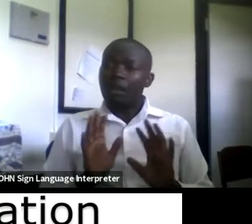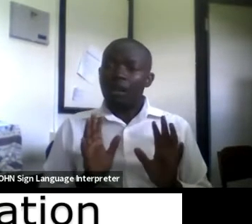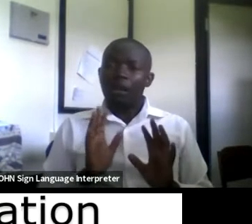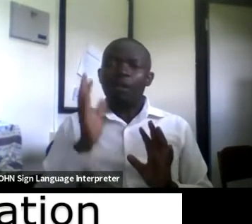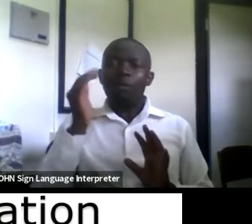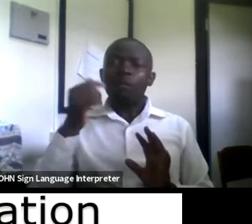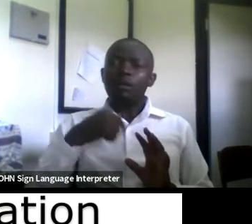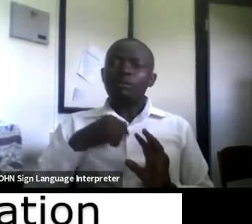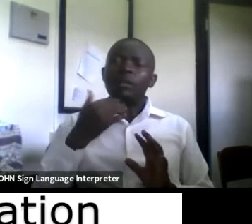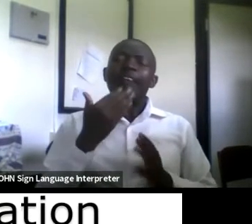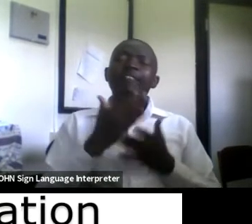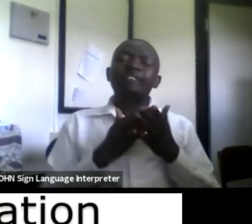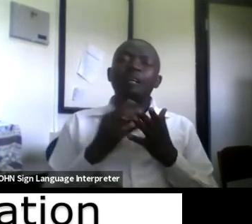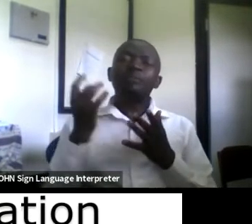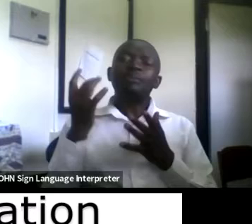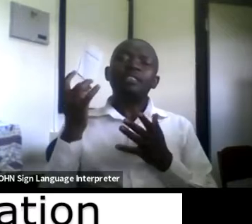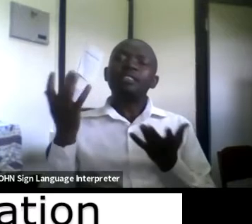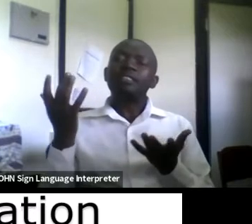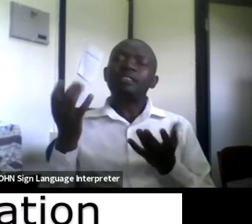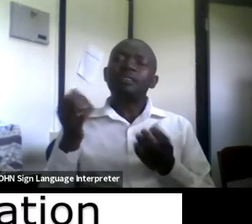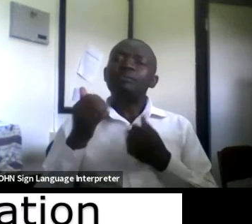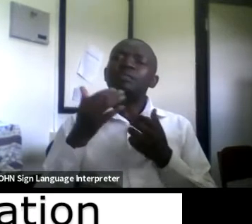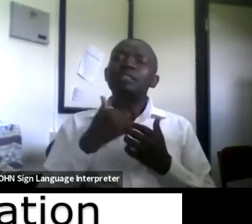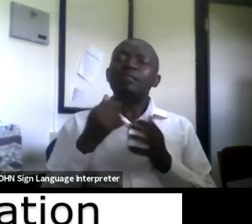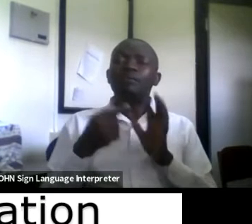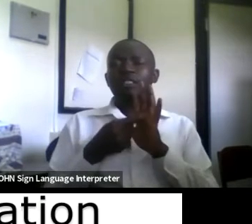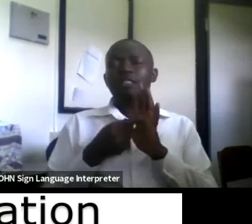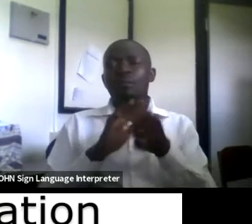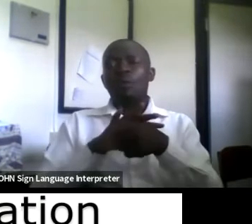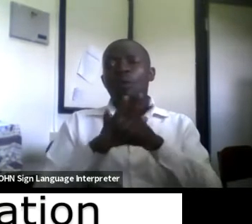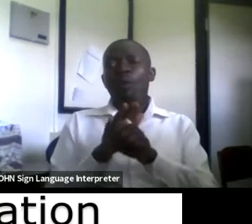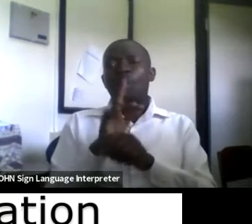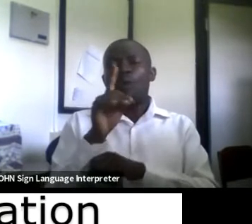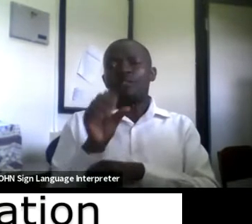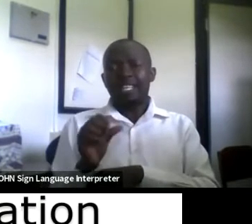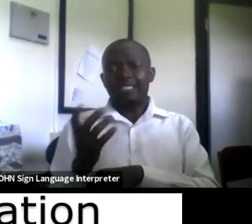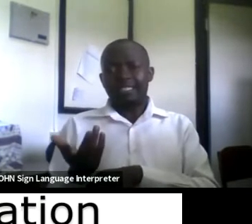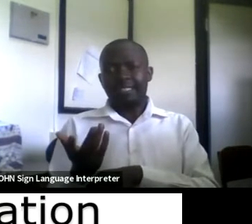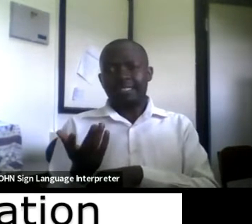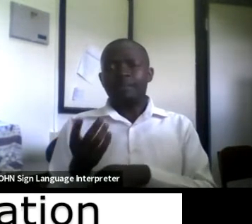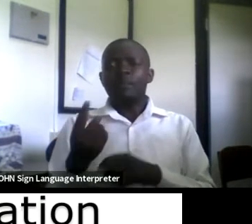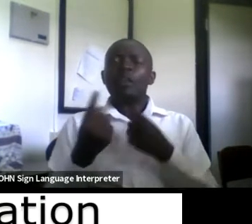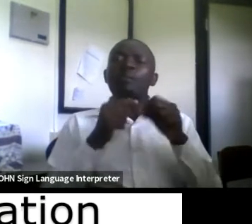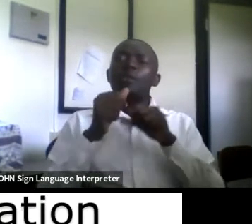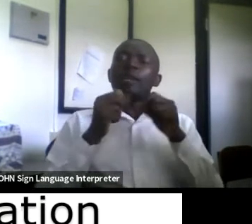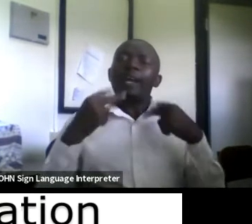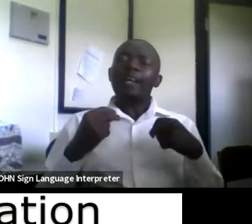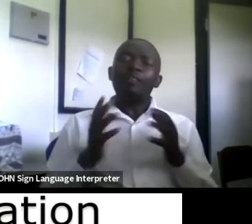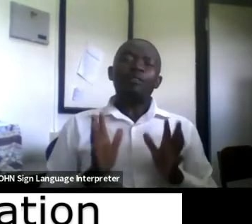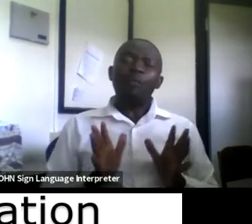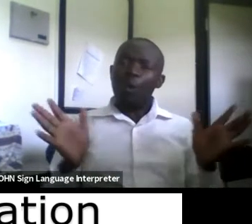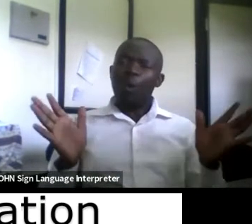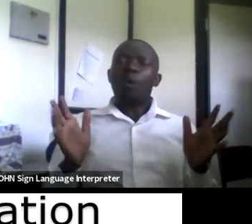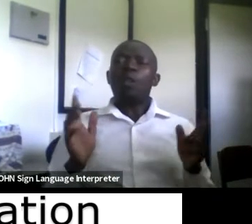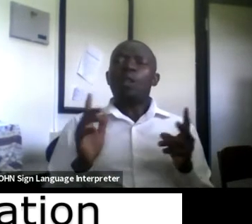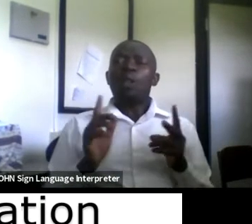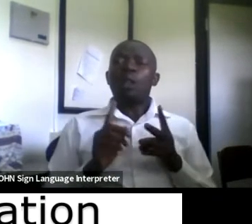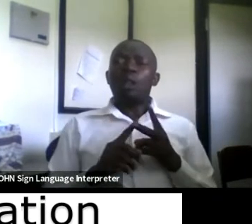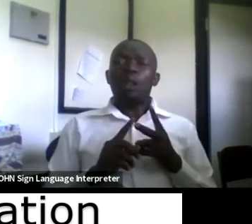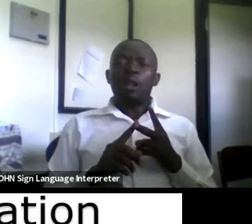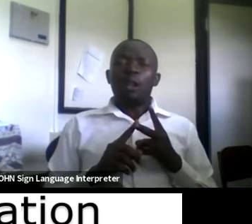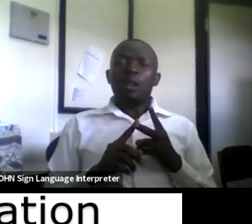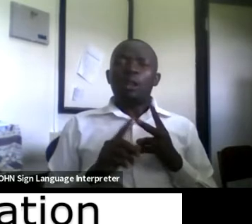certain diseases. It's not only for COVID-19. It talks about health for all, it talks about